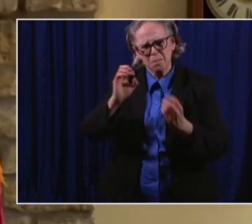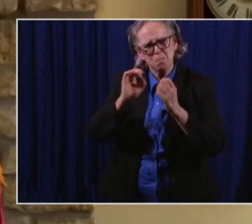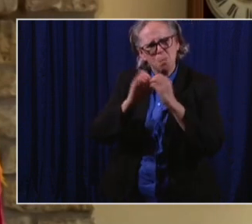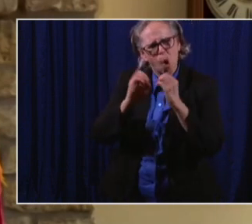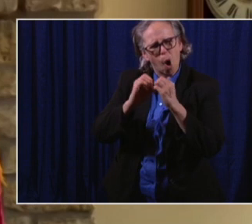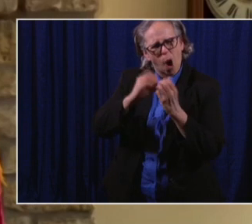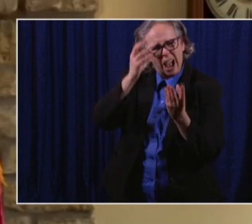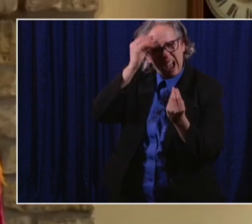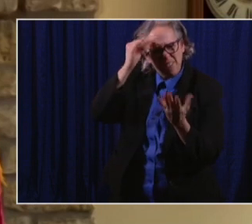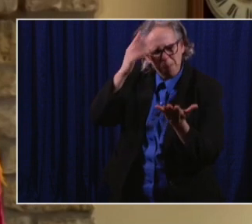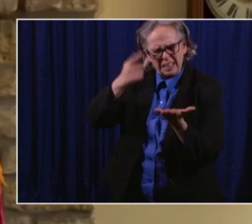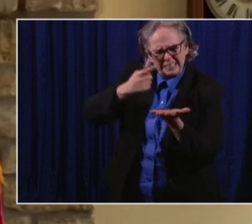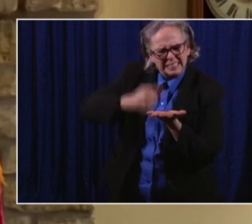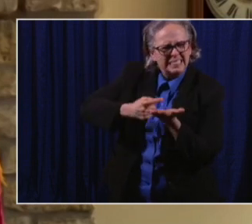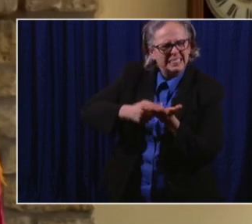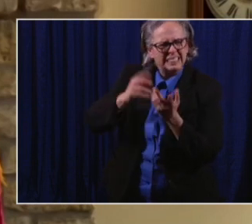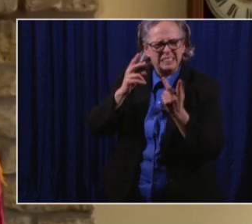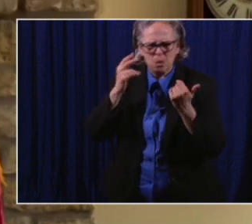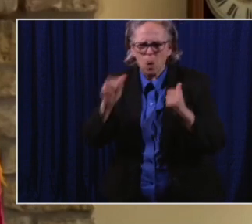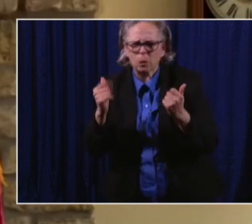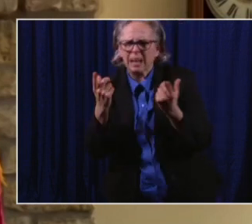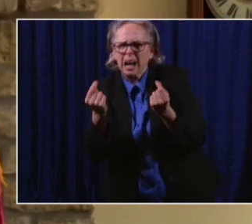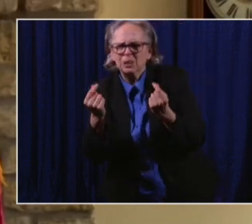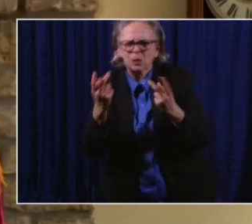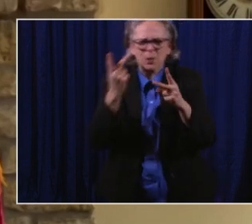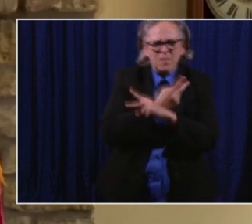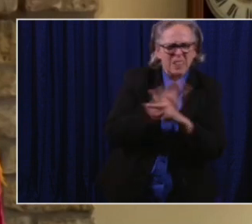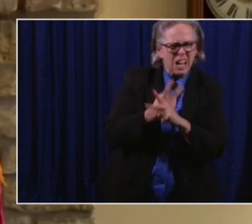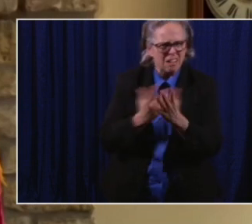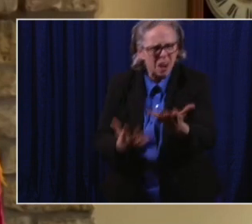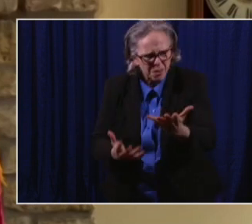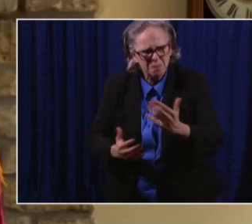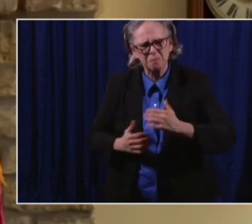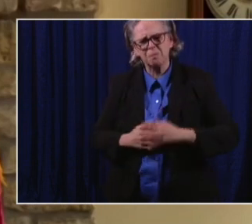that spread with two people having a mask on 3 feet apart or 4 feet or